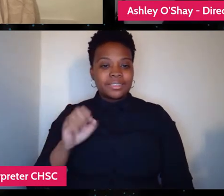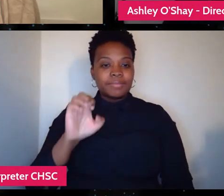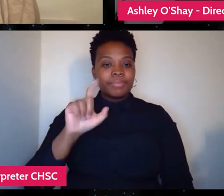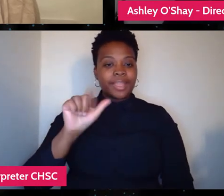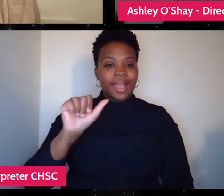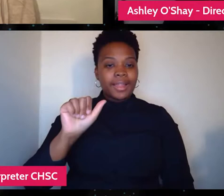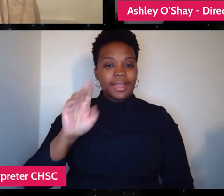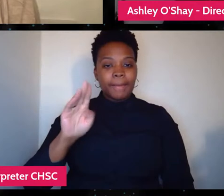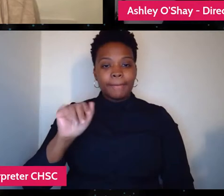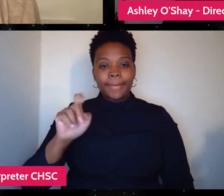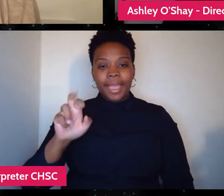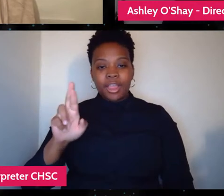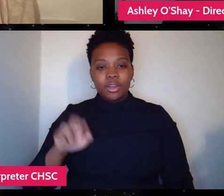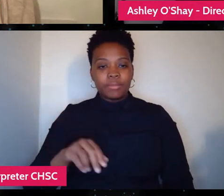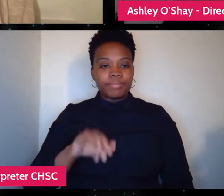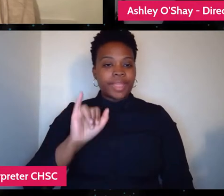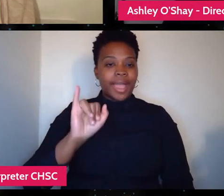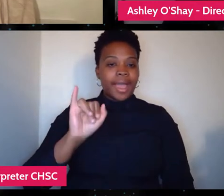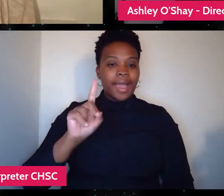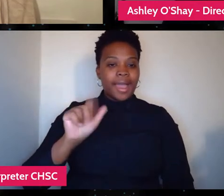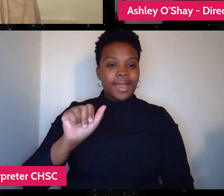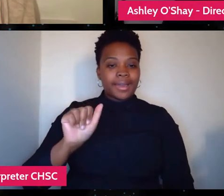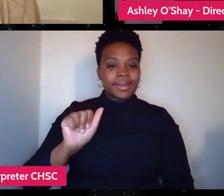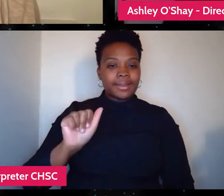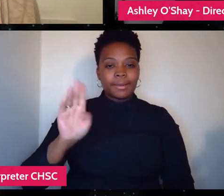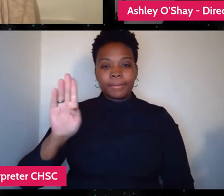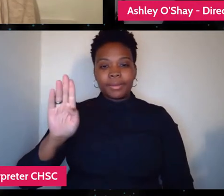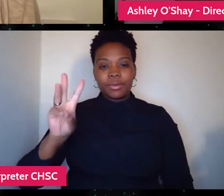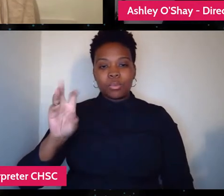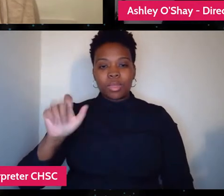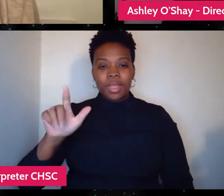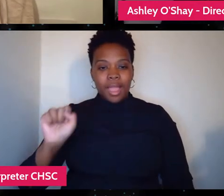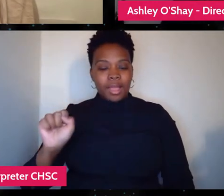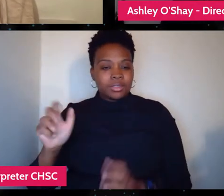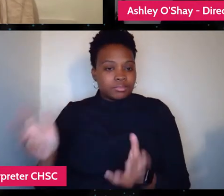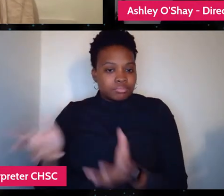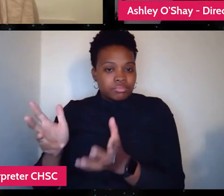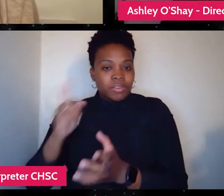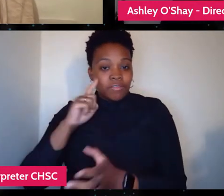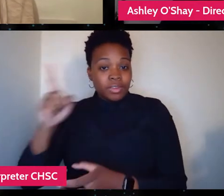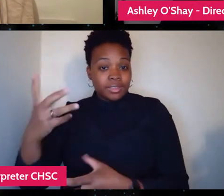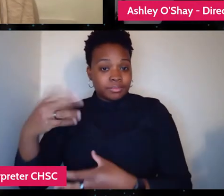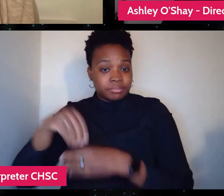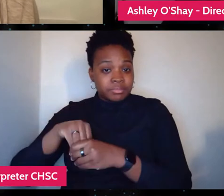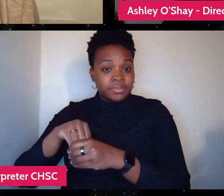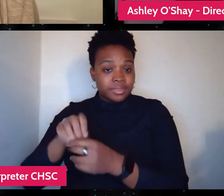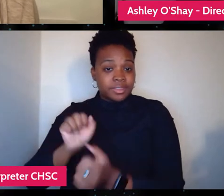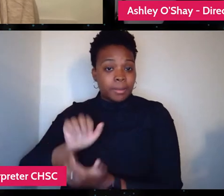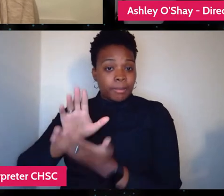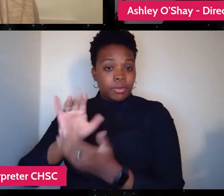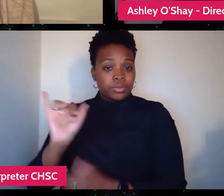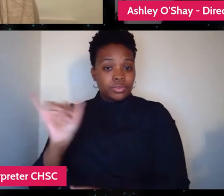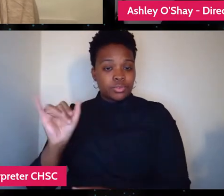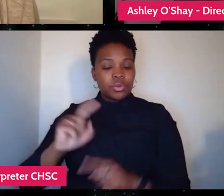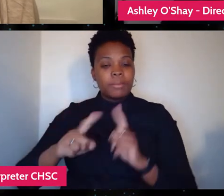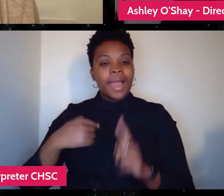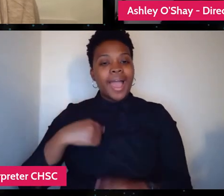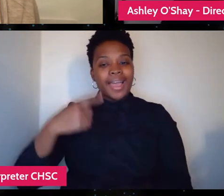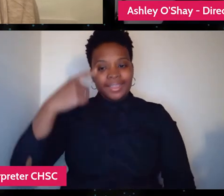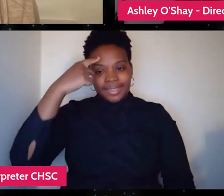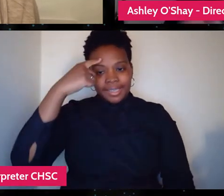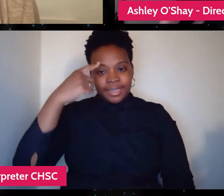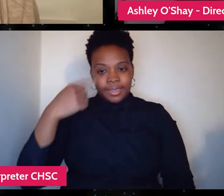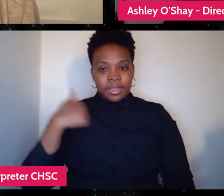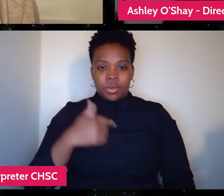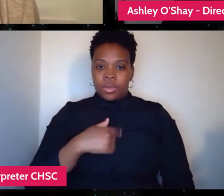Lou Hamer and Ida B. Wells, mm-hmm. who were really pushing for this participatory approach as well. But I think that